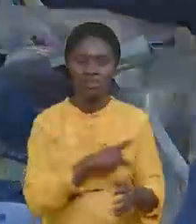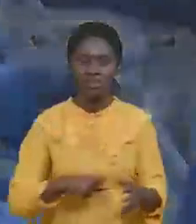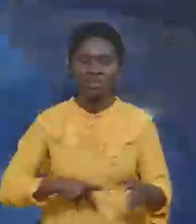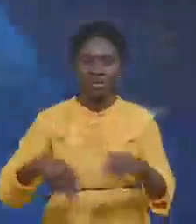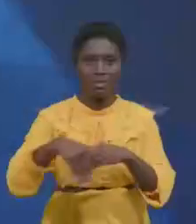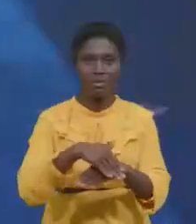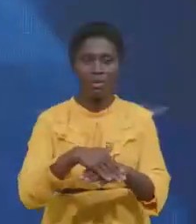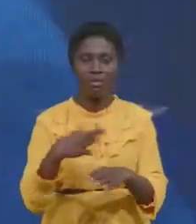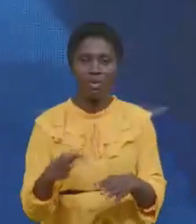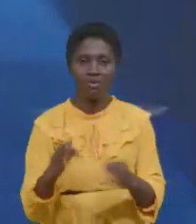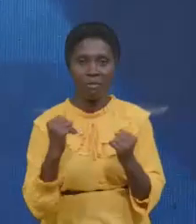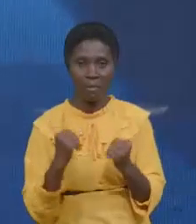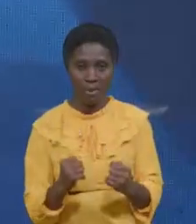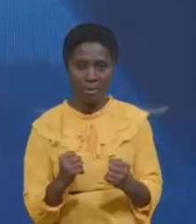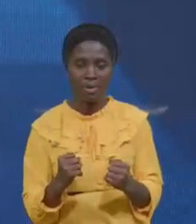The kingdom of power.